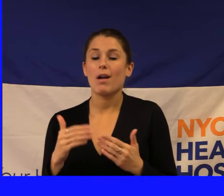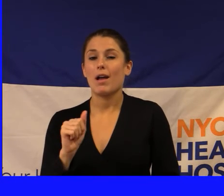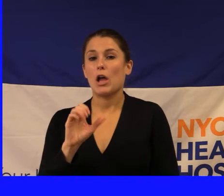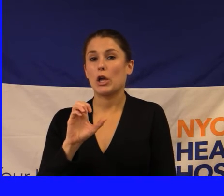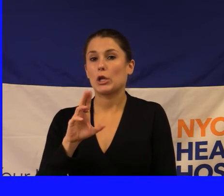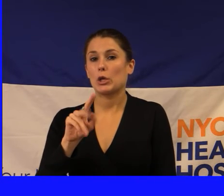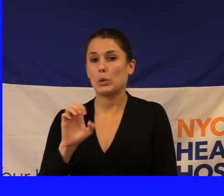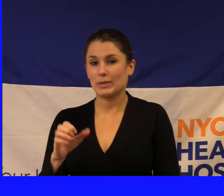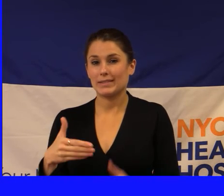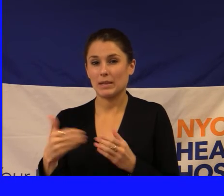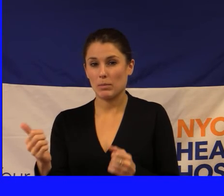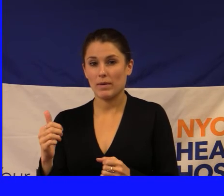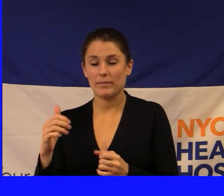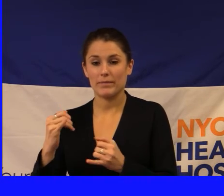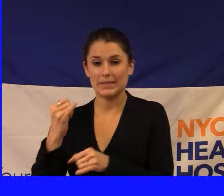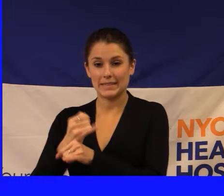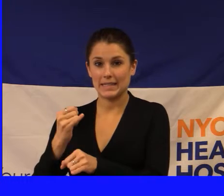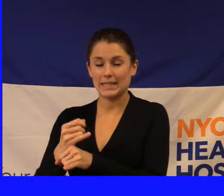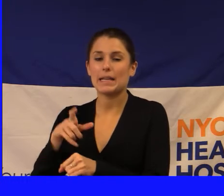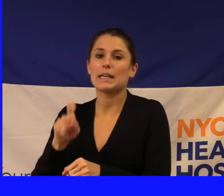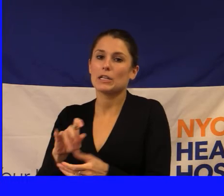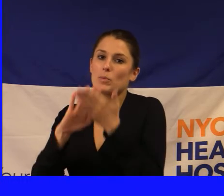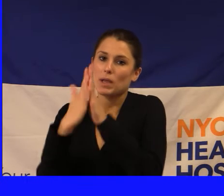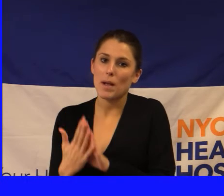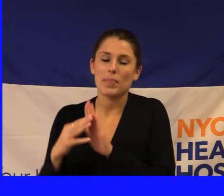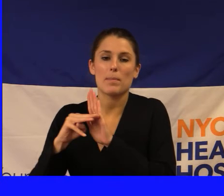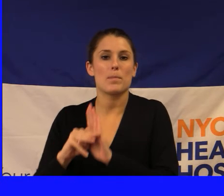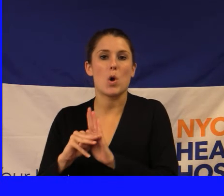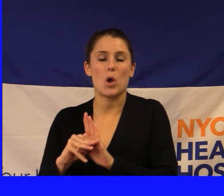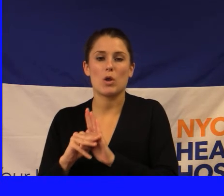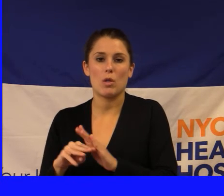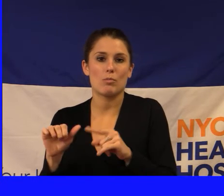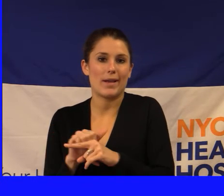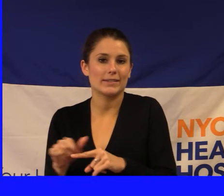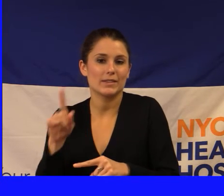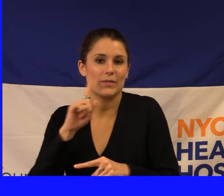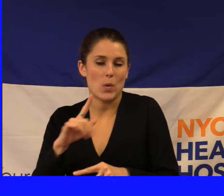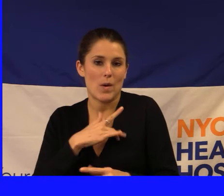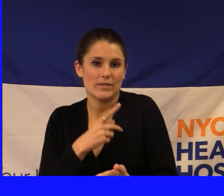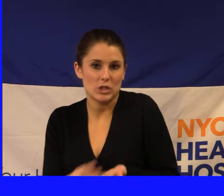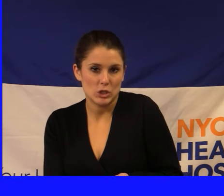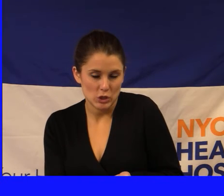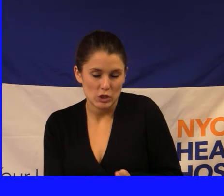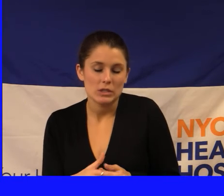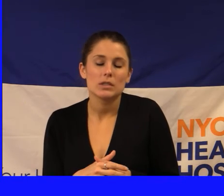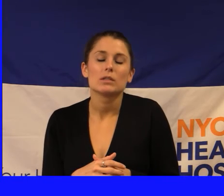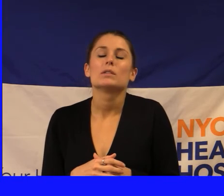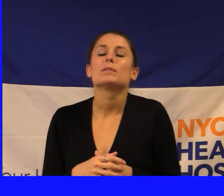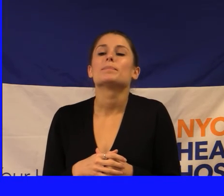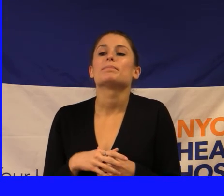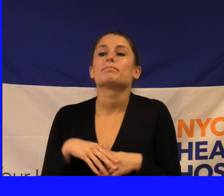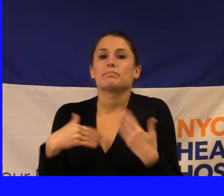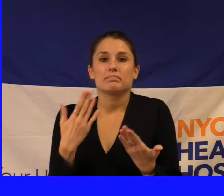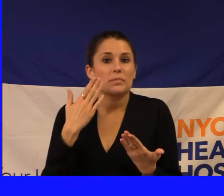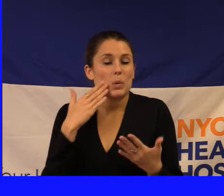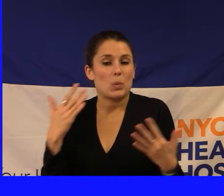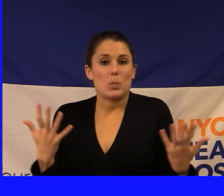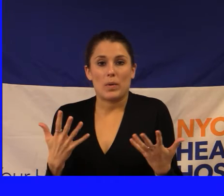be those model practices for heart failure. We know what that looks like.